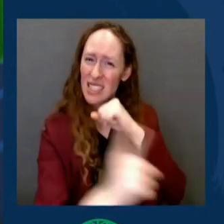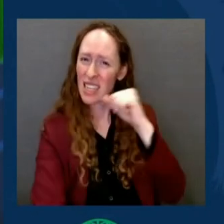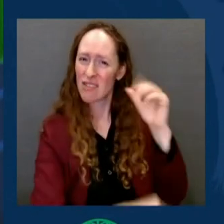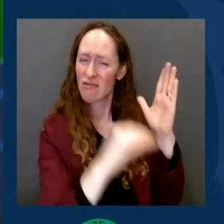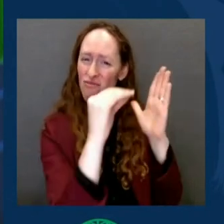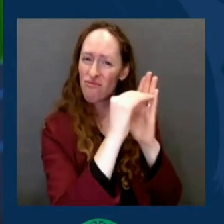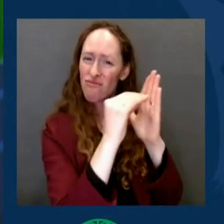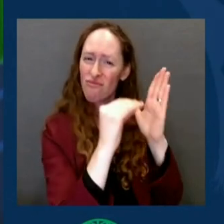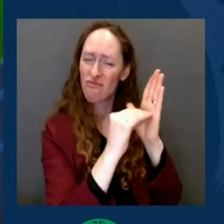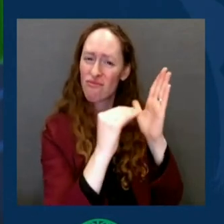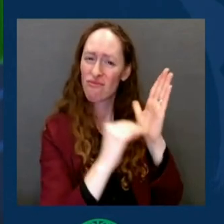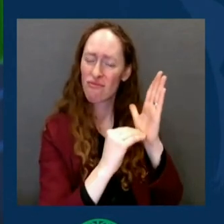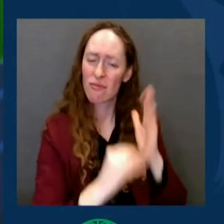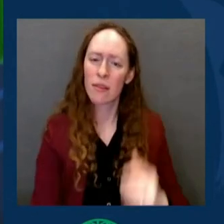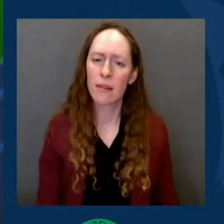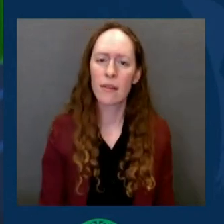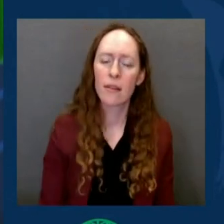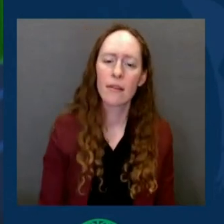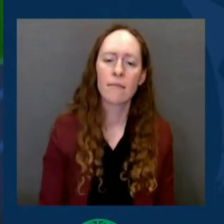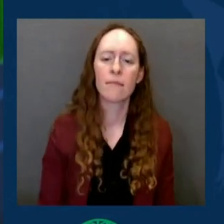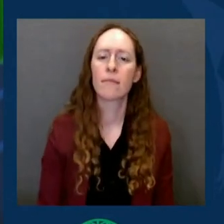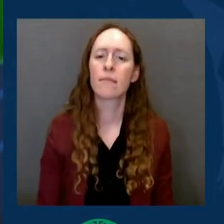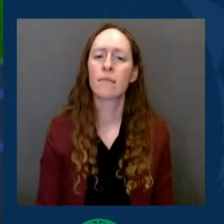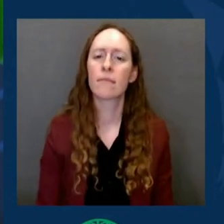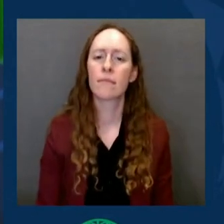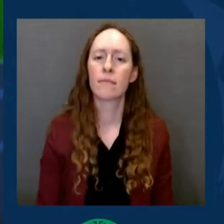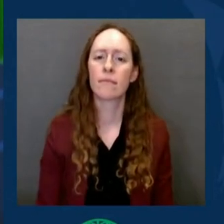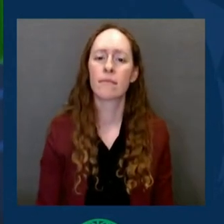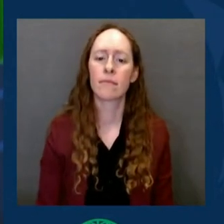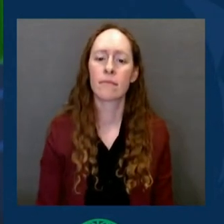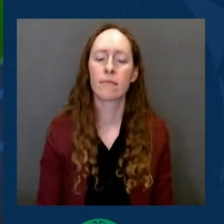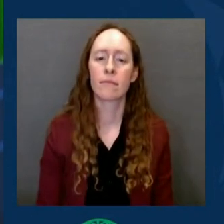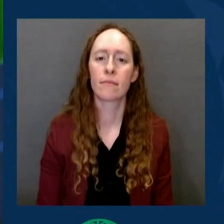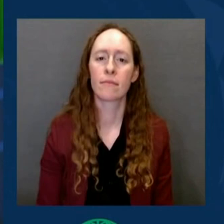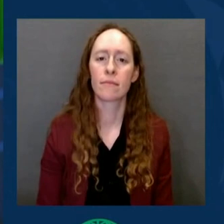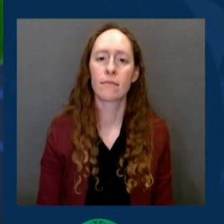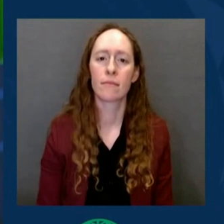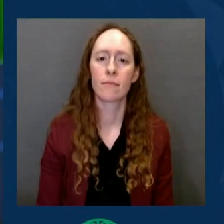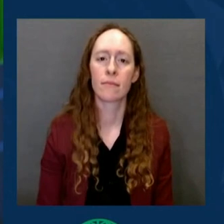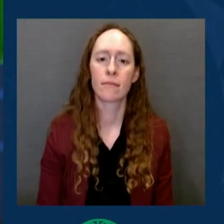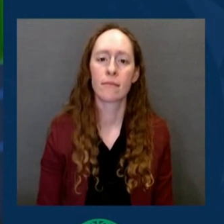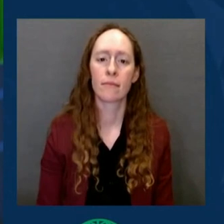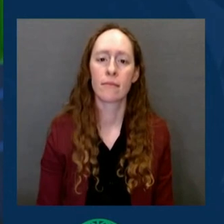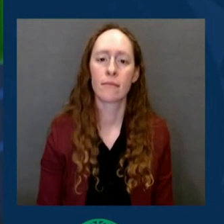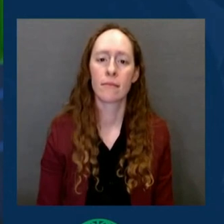is the first in international relations. Africa is asking why such a bill